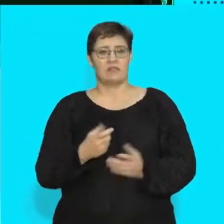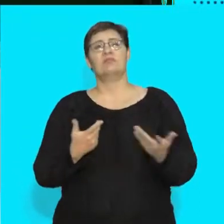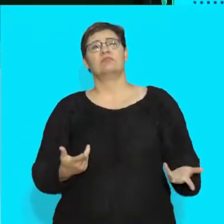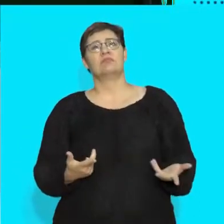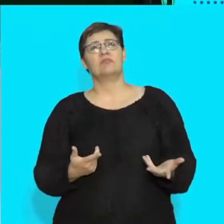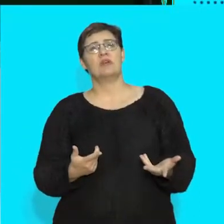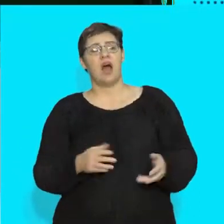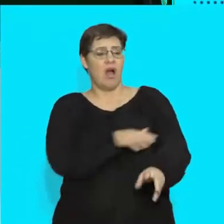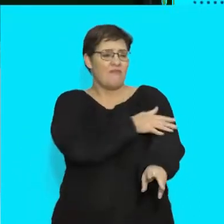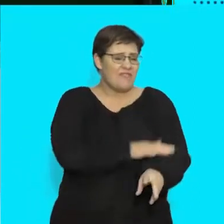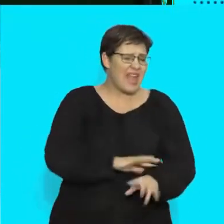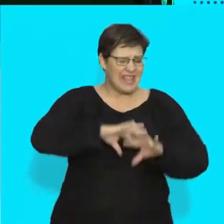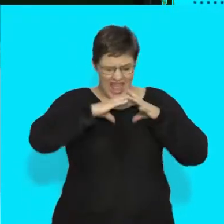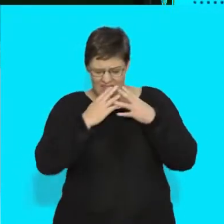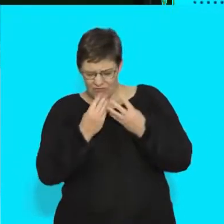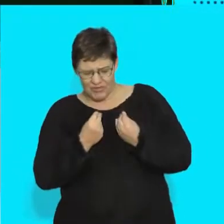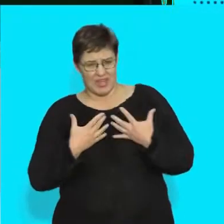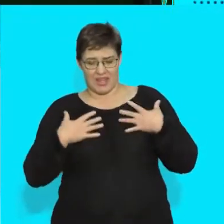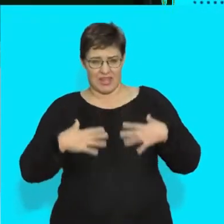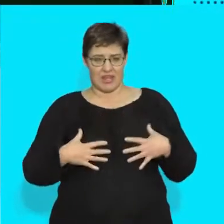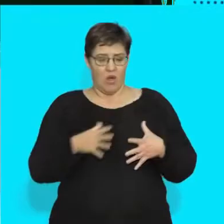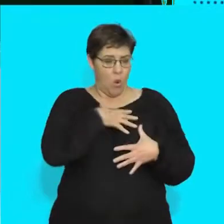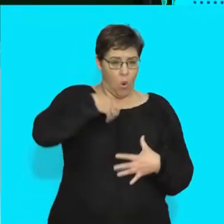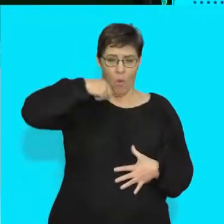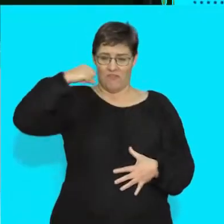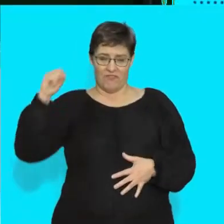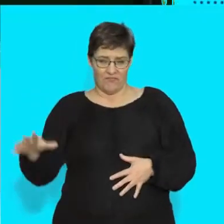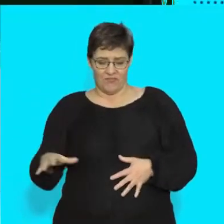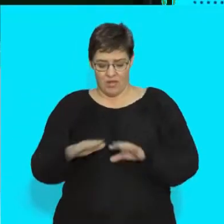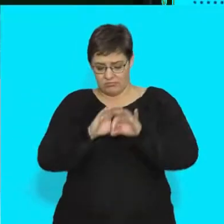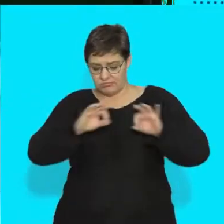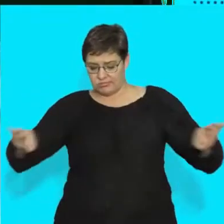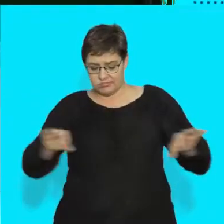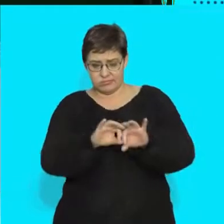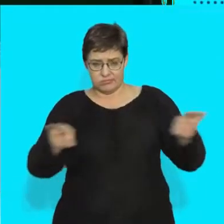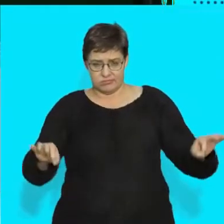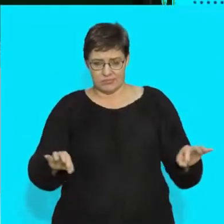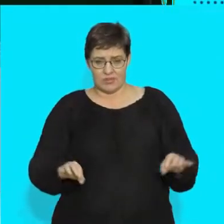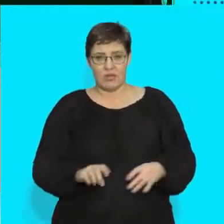we take all of our arteries and veins and our capillaries out of the body and we lay them down